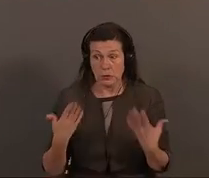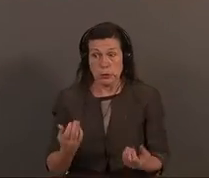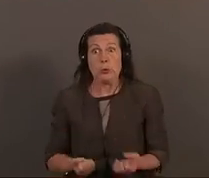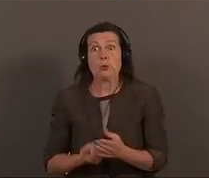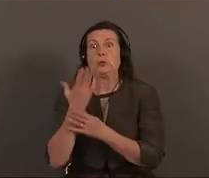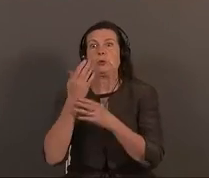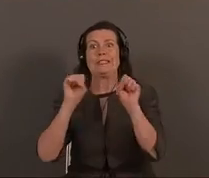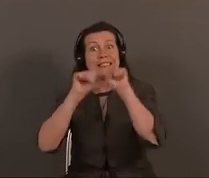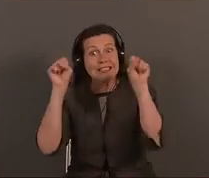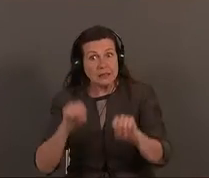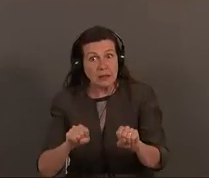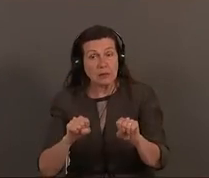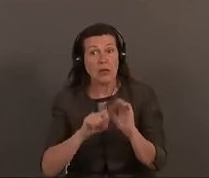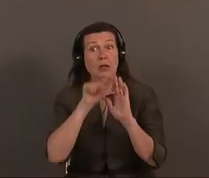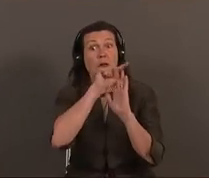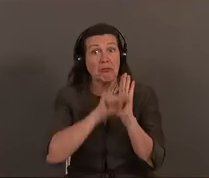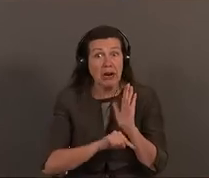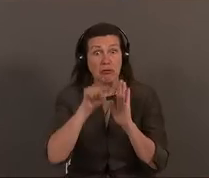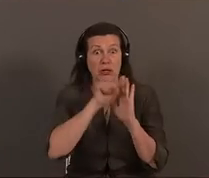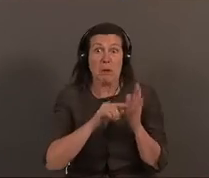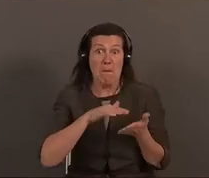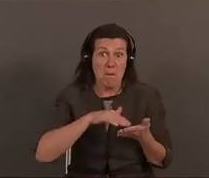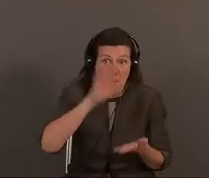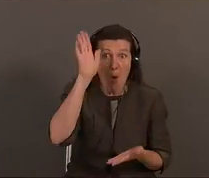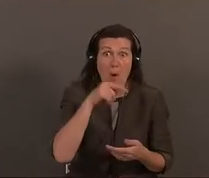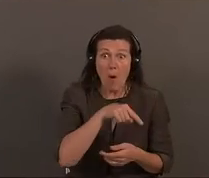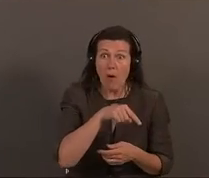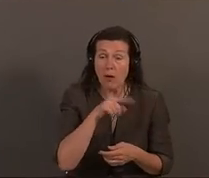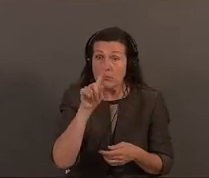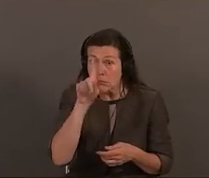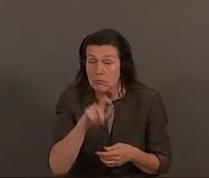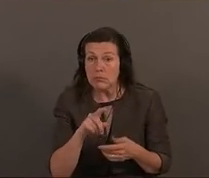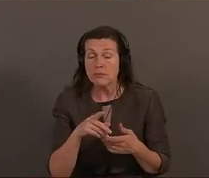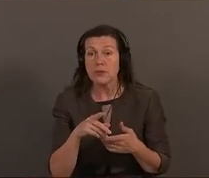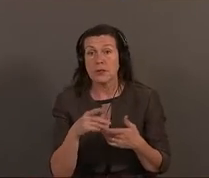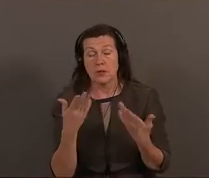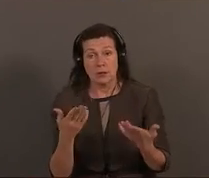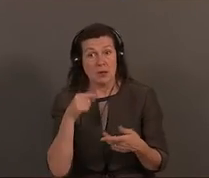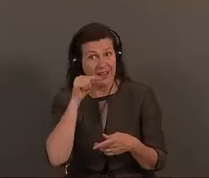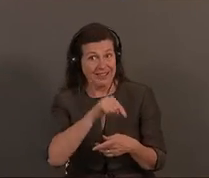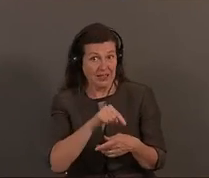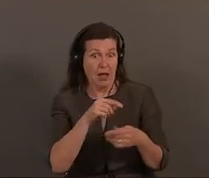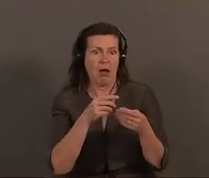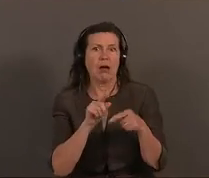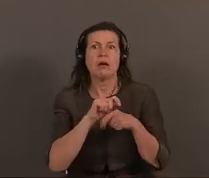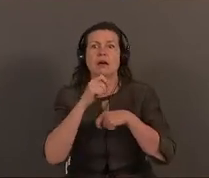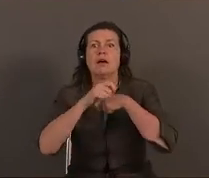there's more regulation involved? We'll come to that in a moment. But is that another dimension of